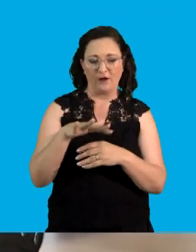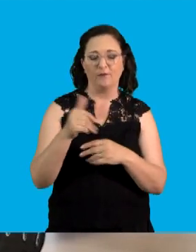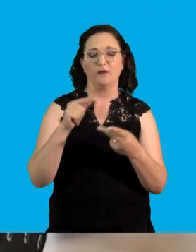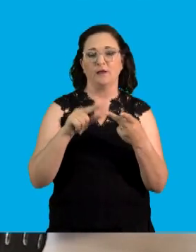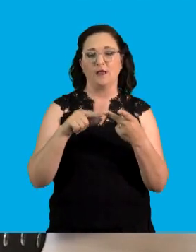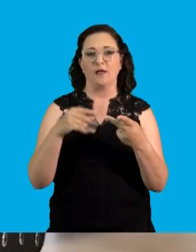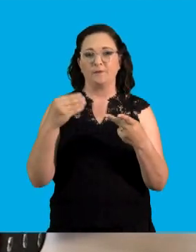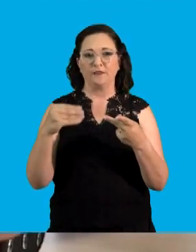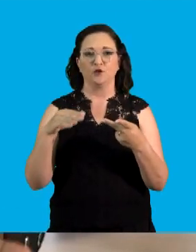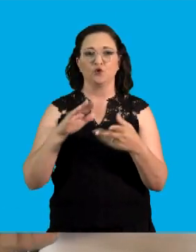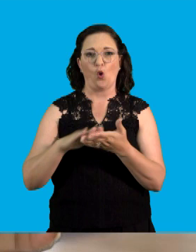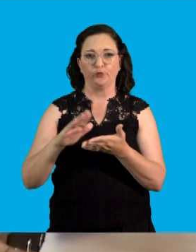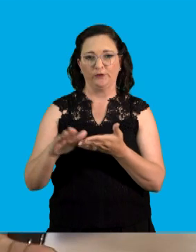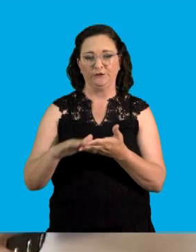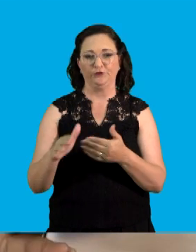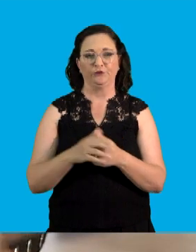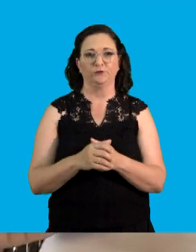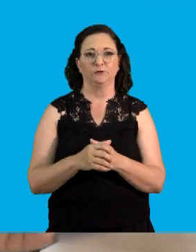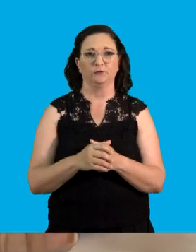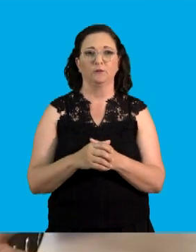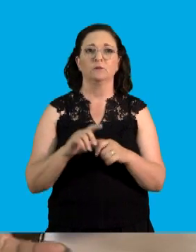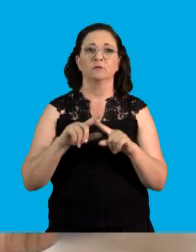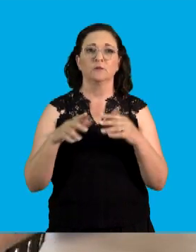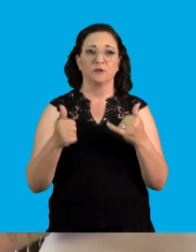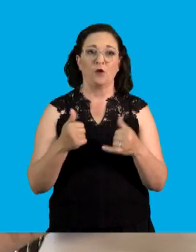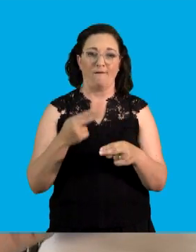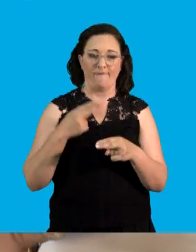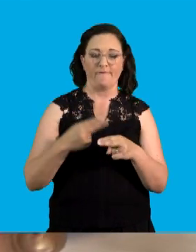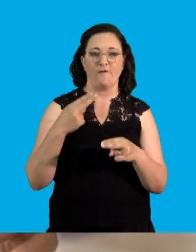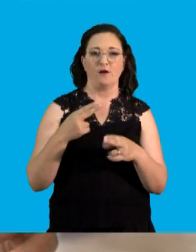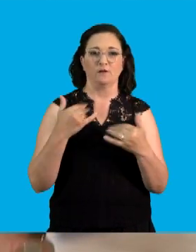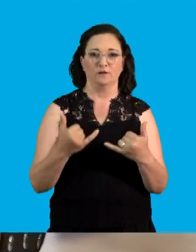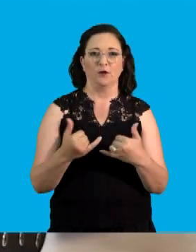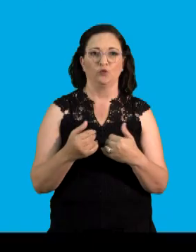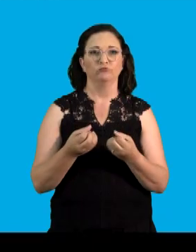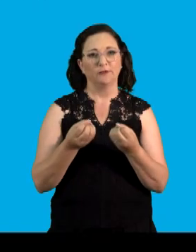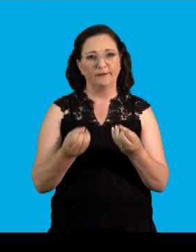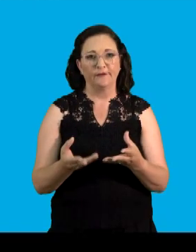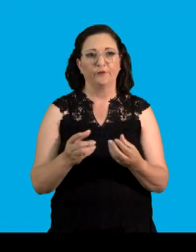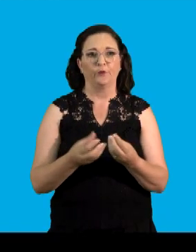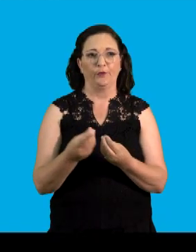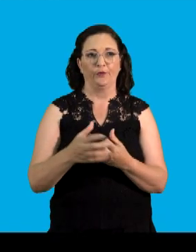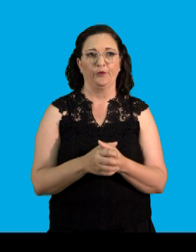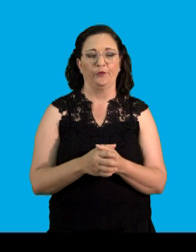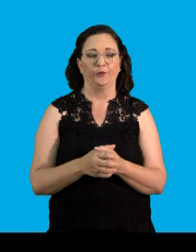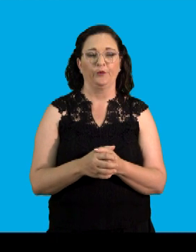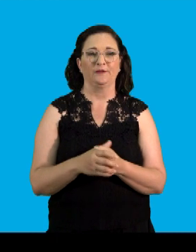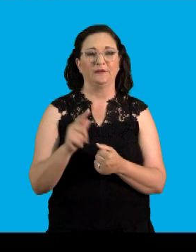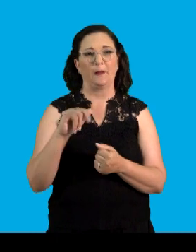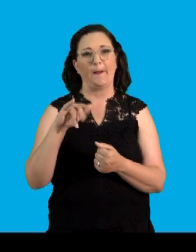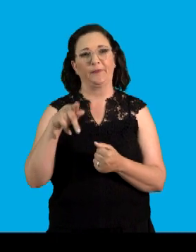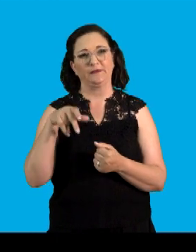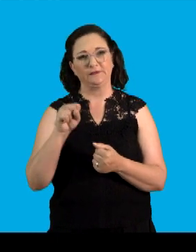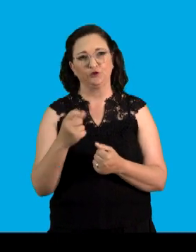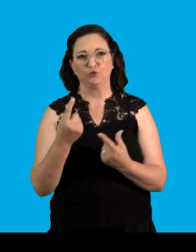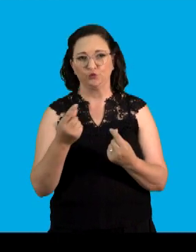operations. Right, so these are the final thoughts that I'm going to leave you with. So when you start your exam, or before you